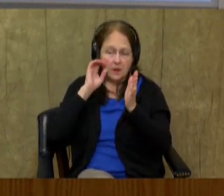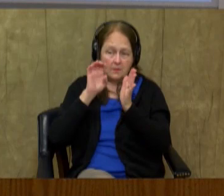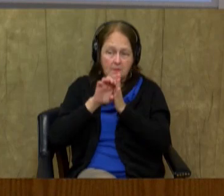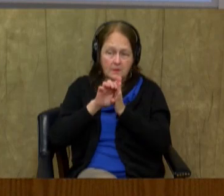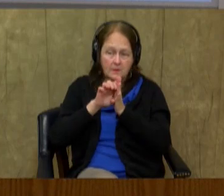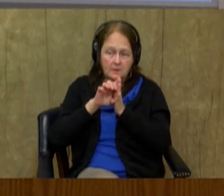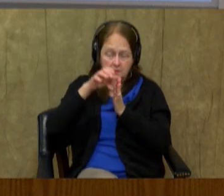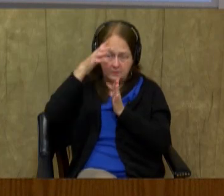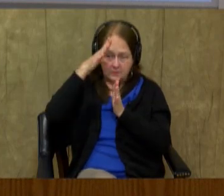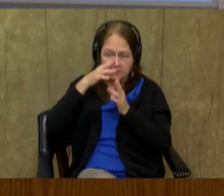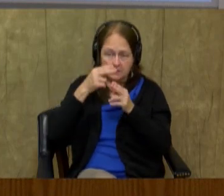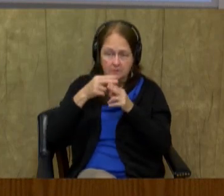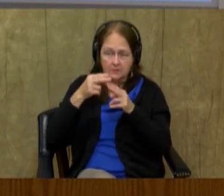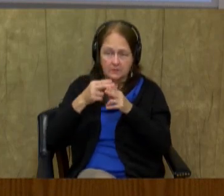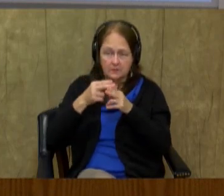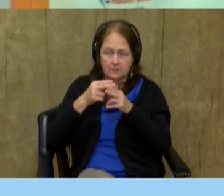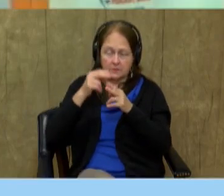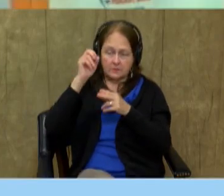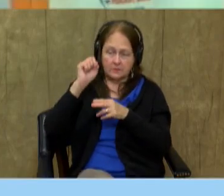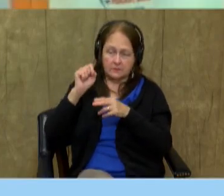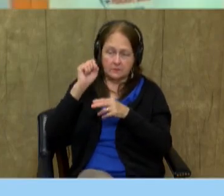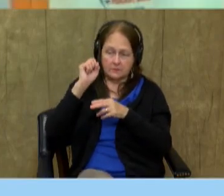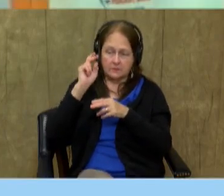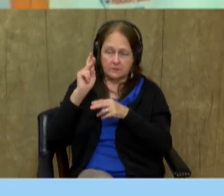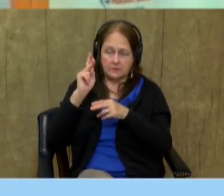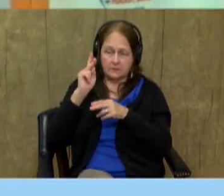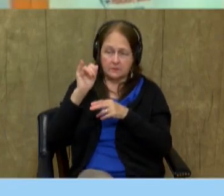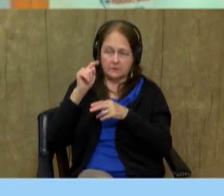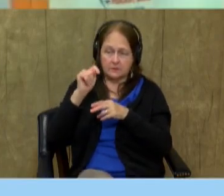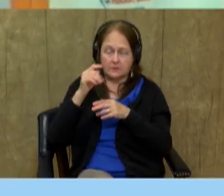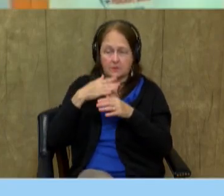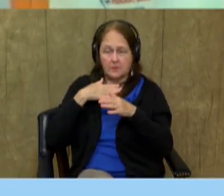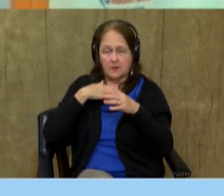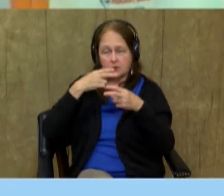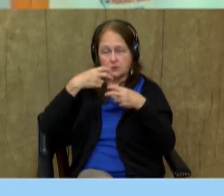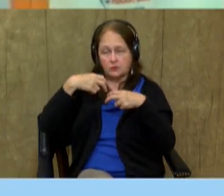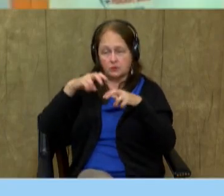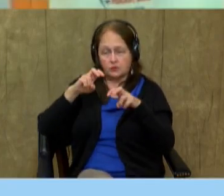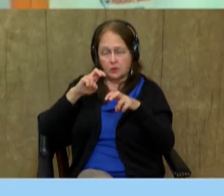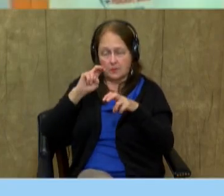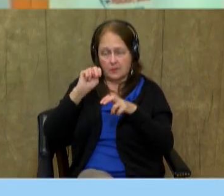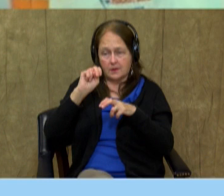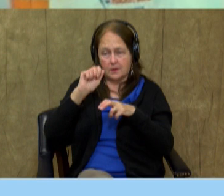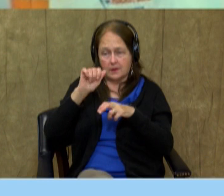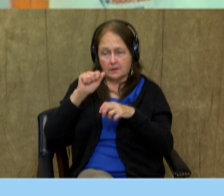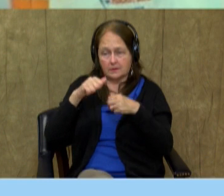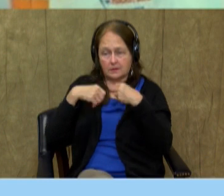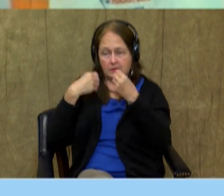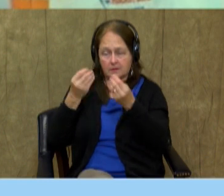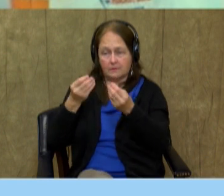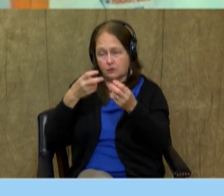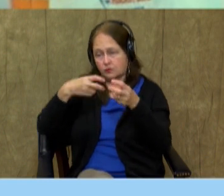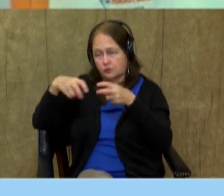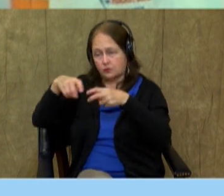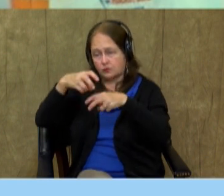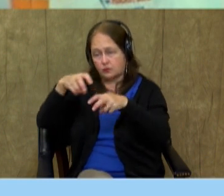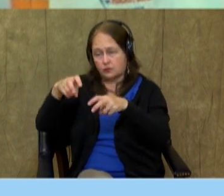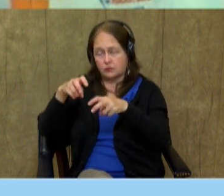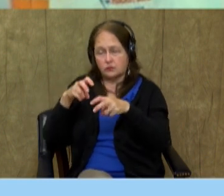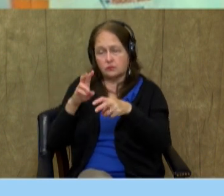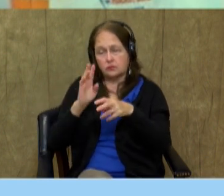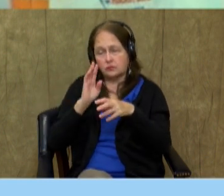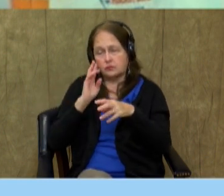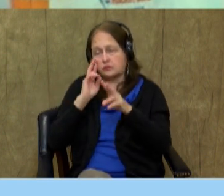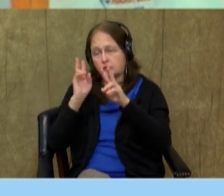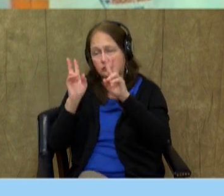this gentleman right here, his name is Skeet. I met him at one of my trips to NASA. He gave us a personal tour around